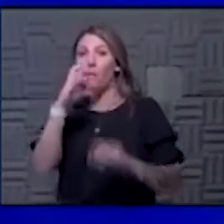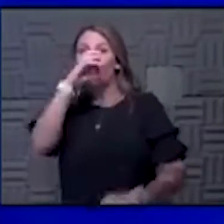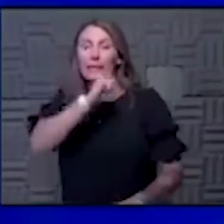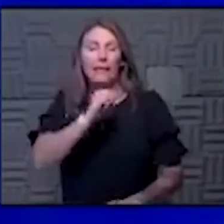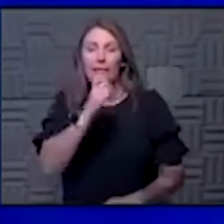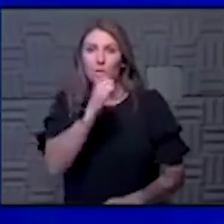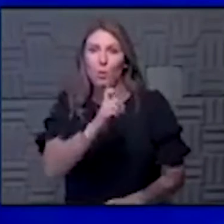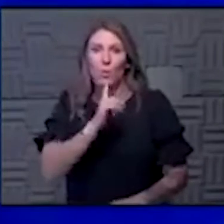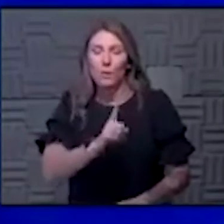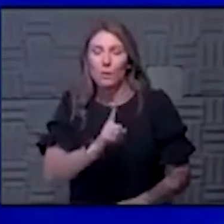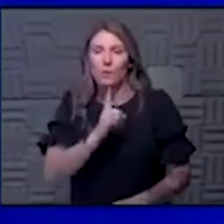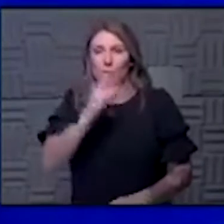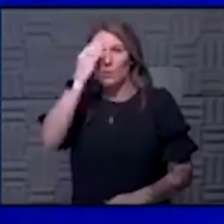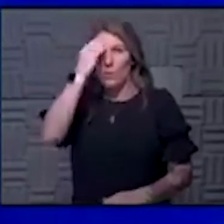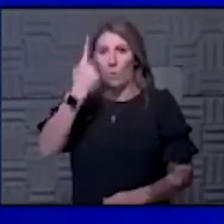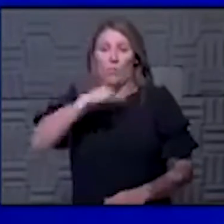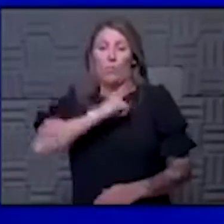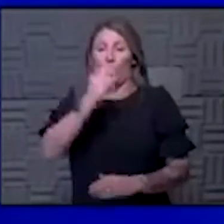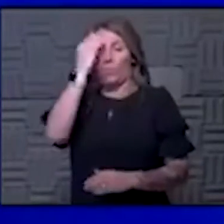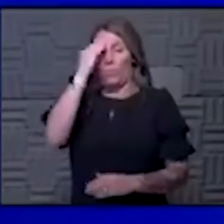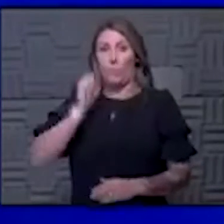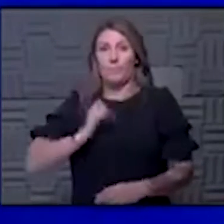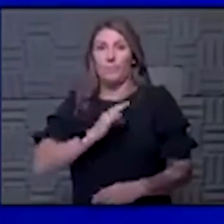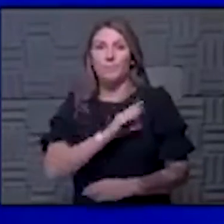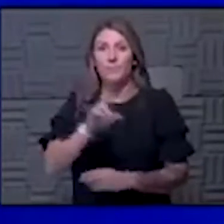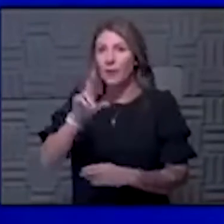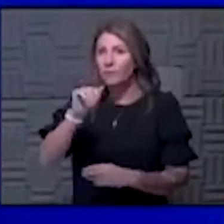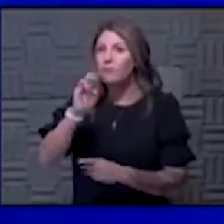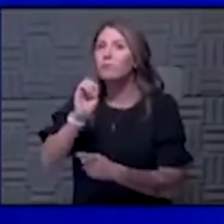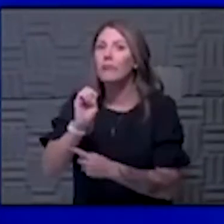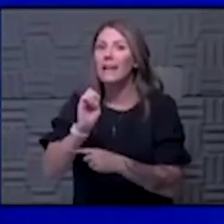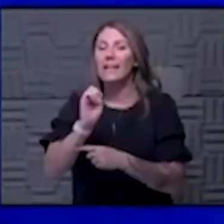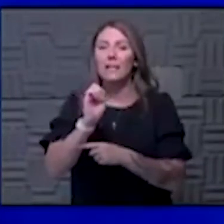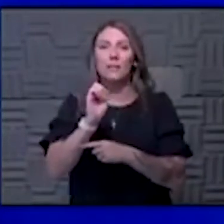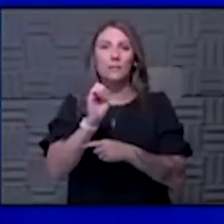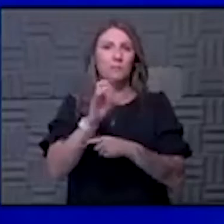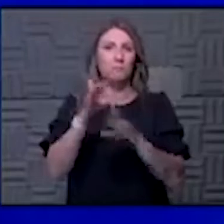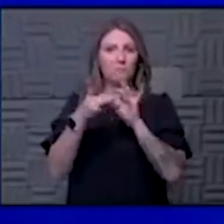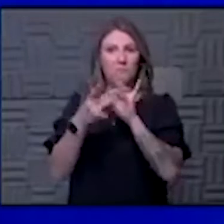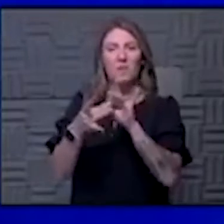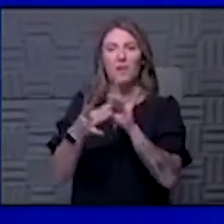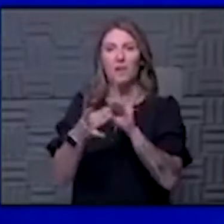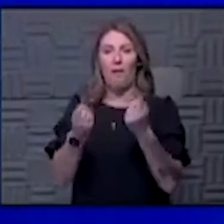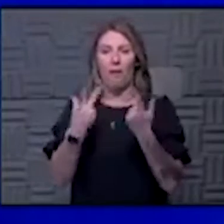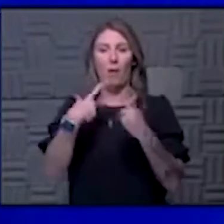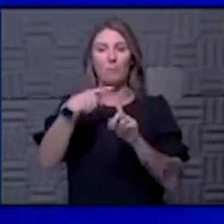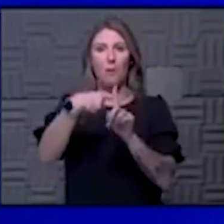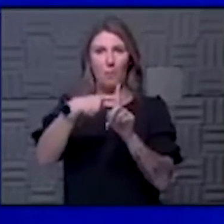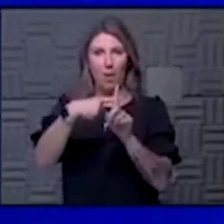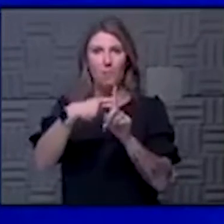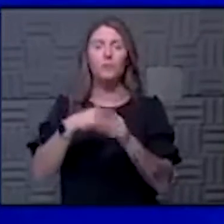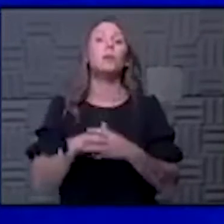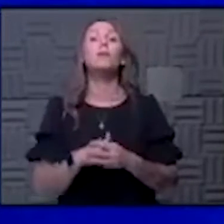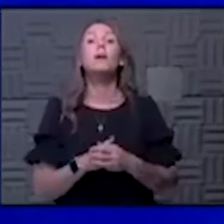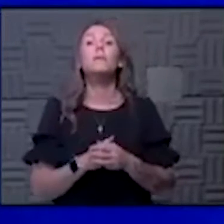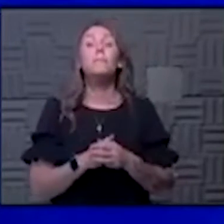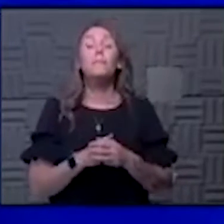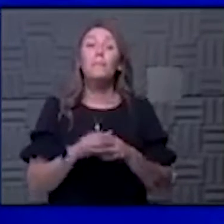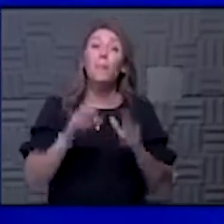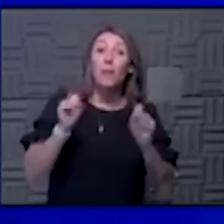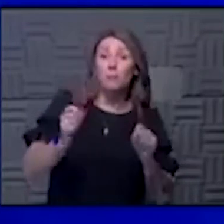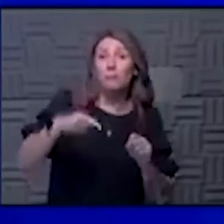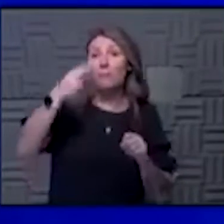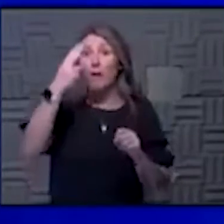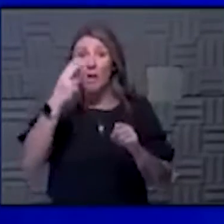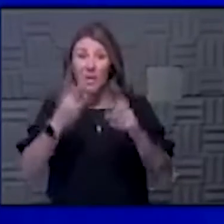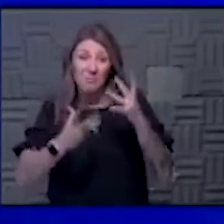know. We do know what our staff rate is, at least based upon the number of positive people we've had. And it could be higher, obviously, because people may not